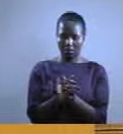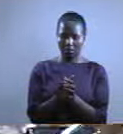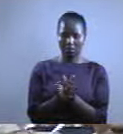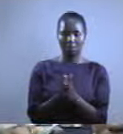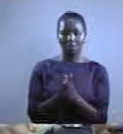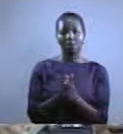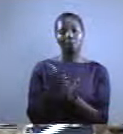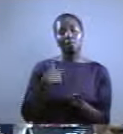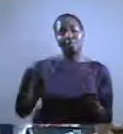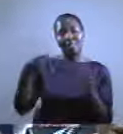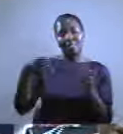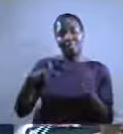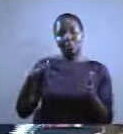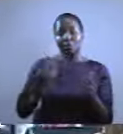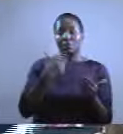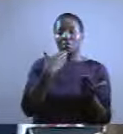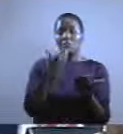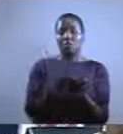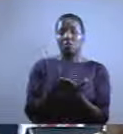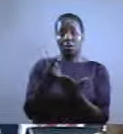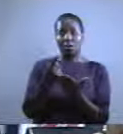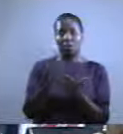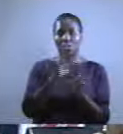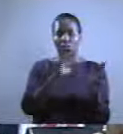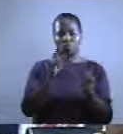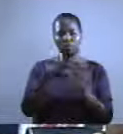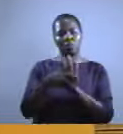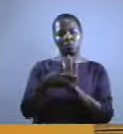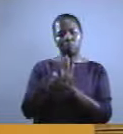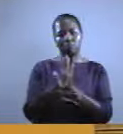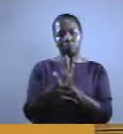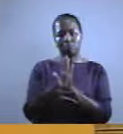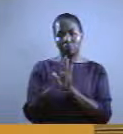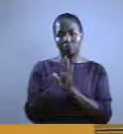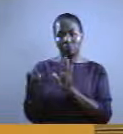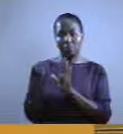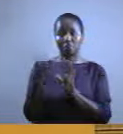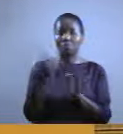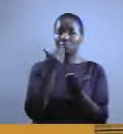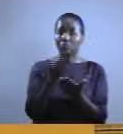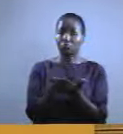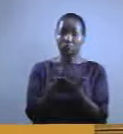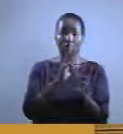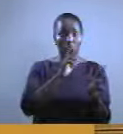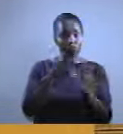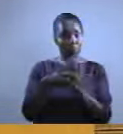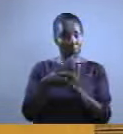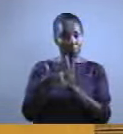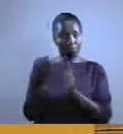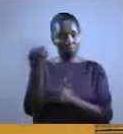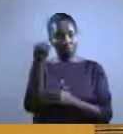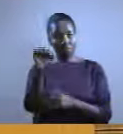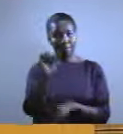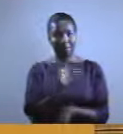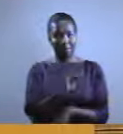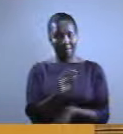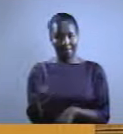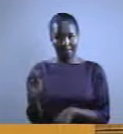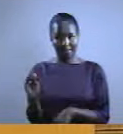Speaker, I move that the report be adopted. The motion is that the report be adopted. Are there any